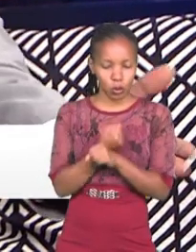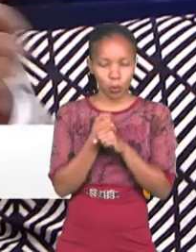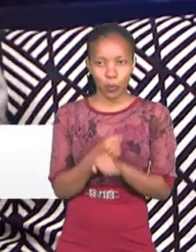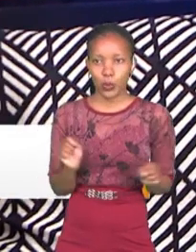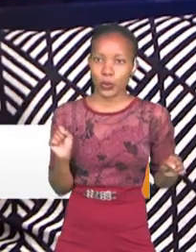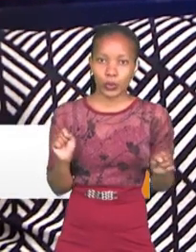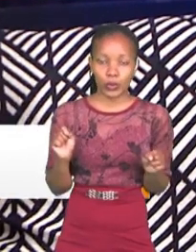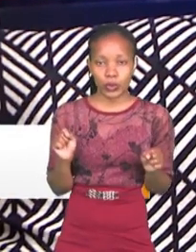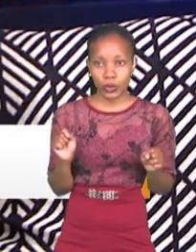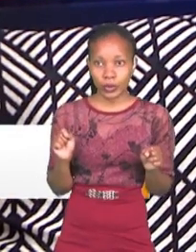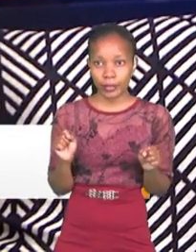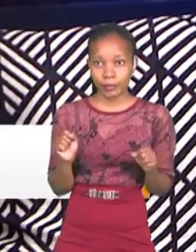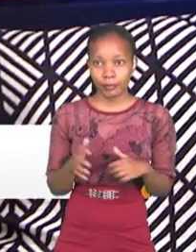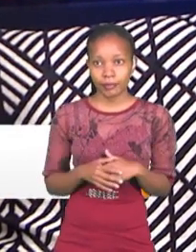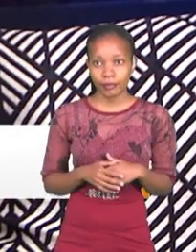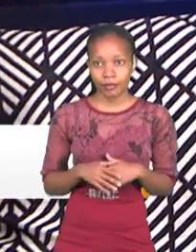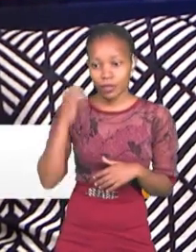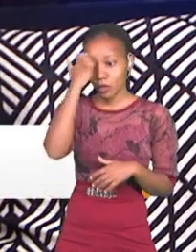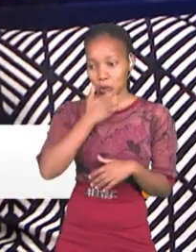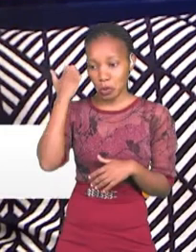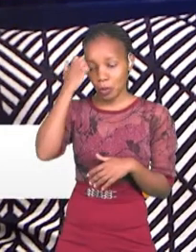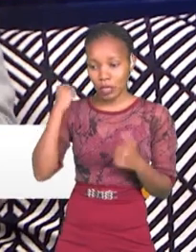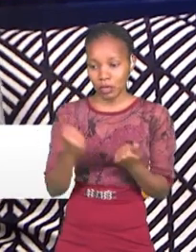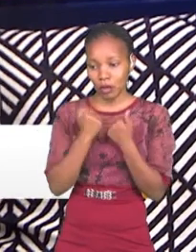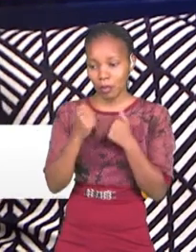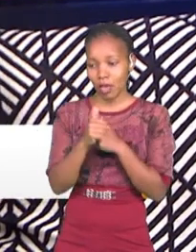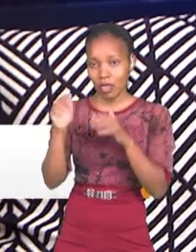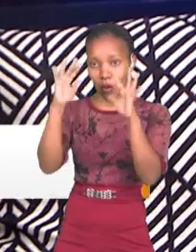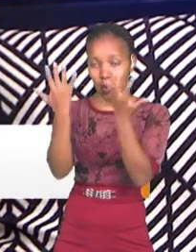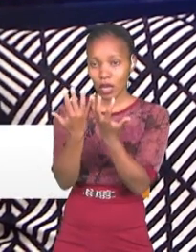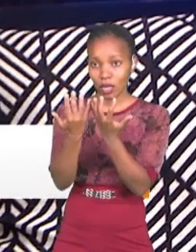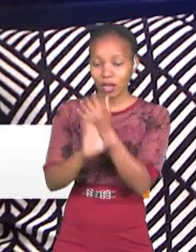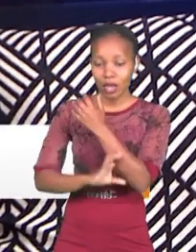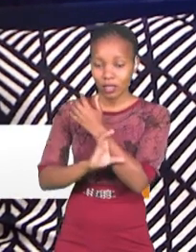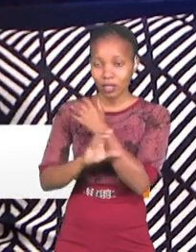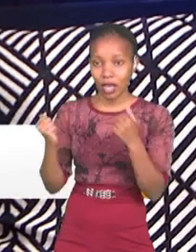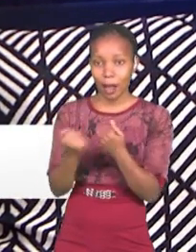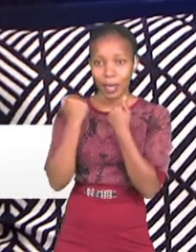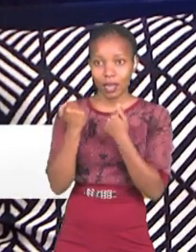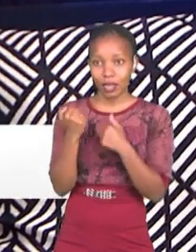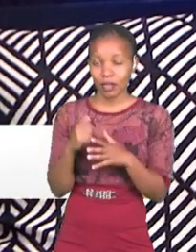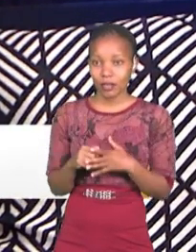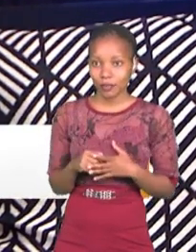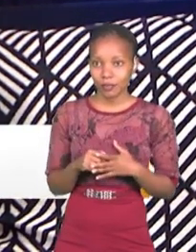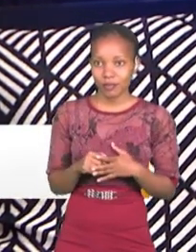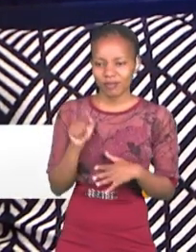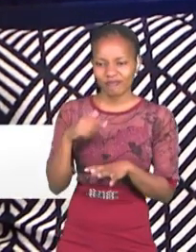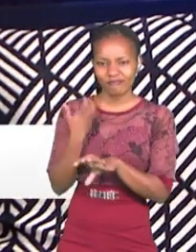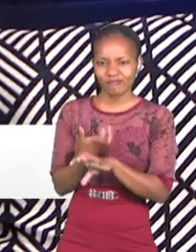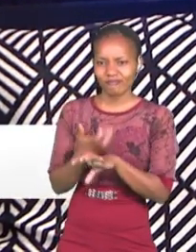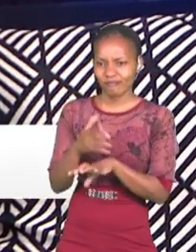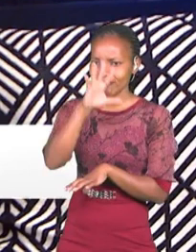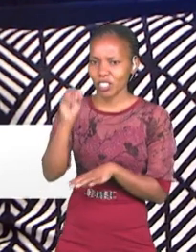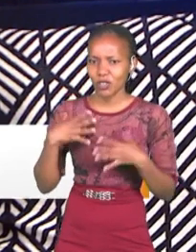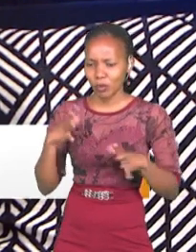milk. Europe, it's happening. Other parts of the world is happening, actually. Now, why is it so difficult for Africa to embrace